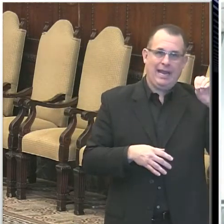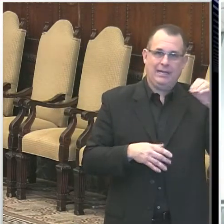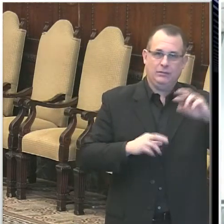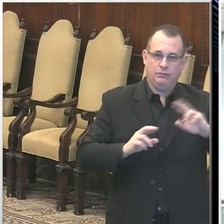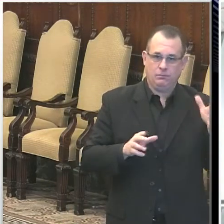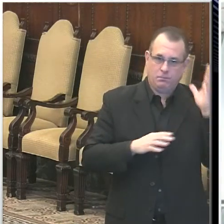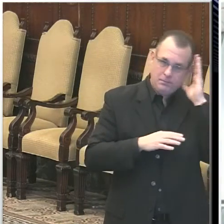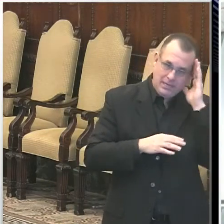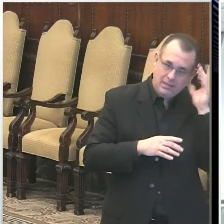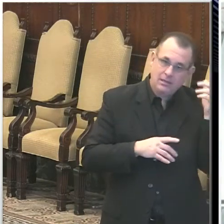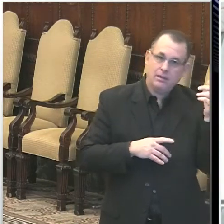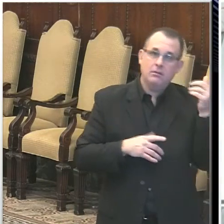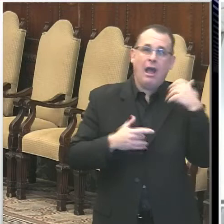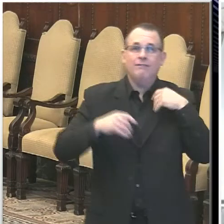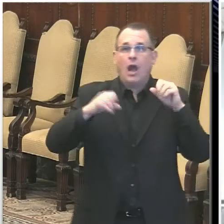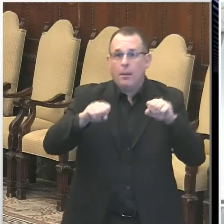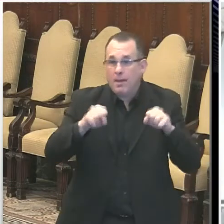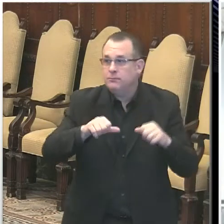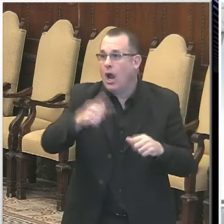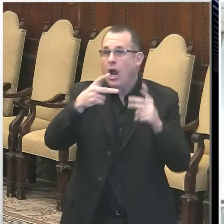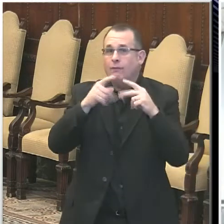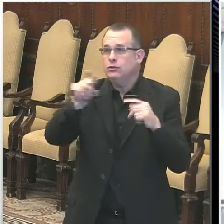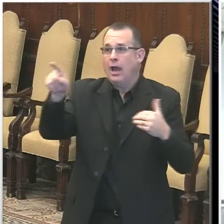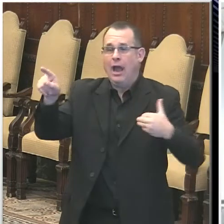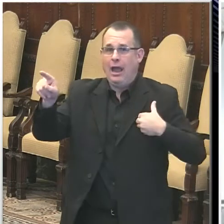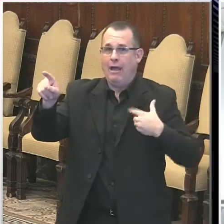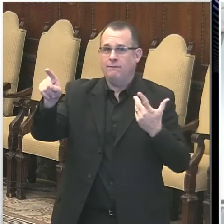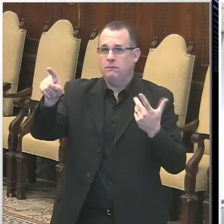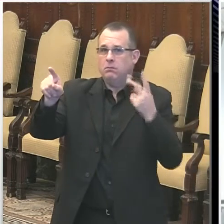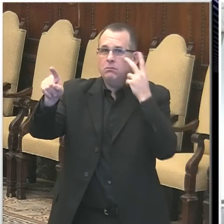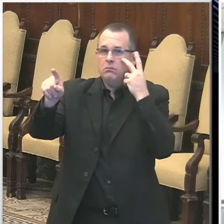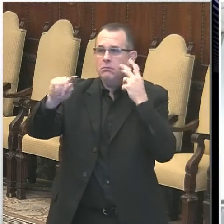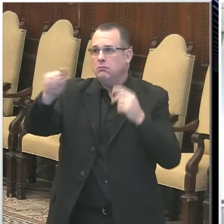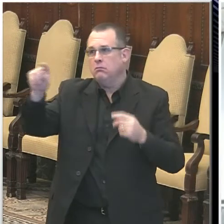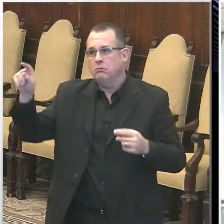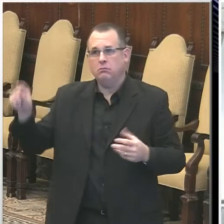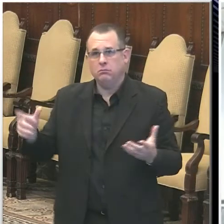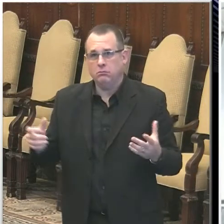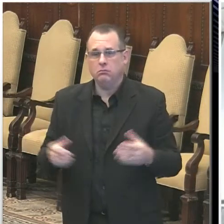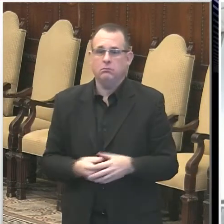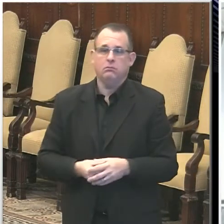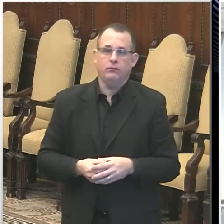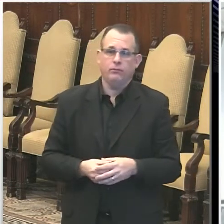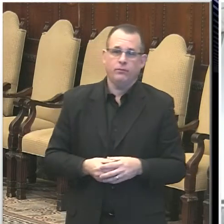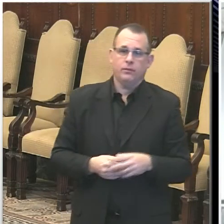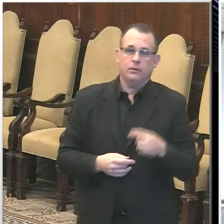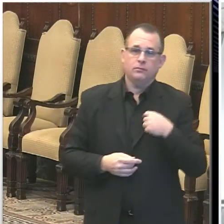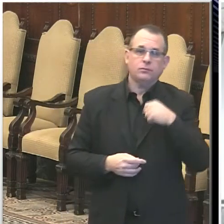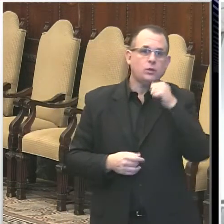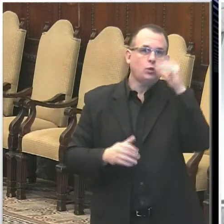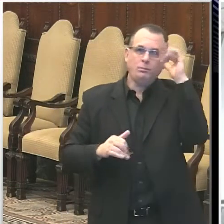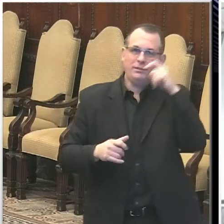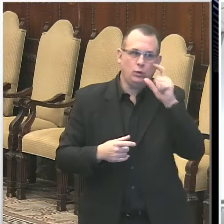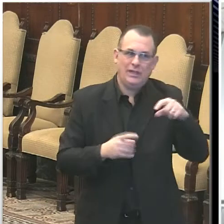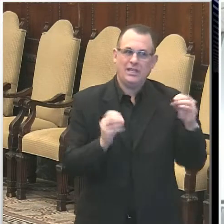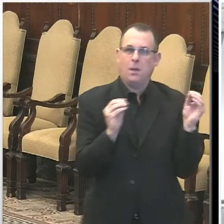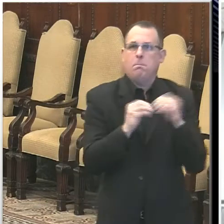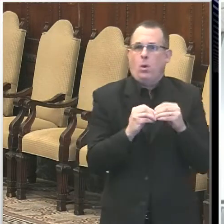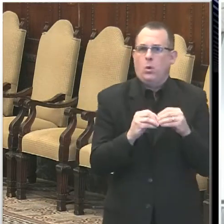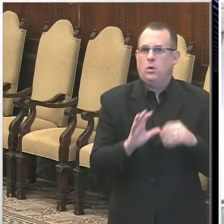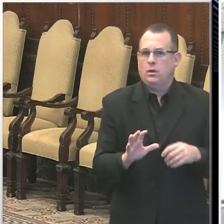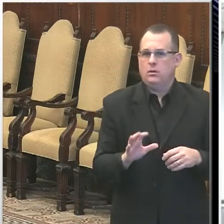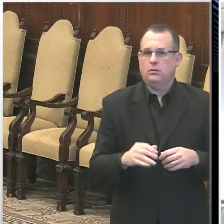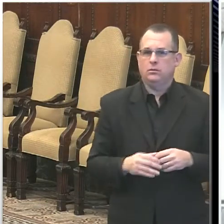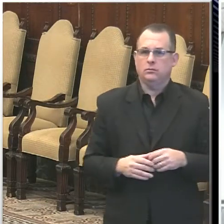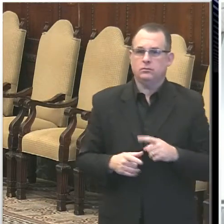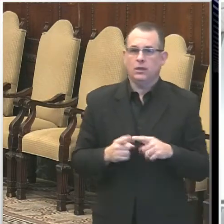should that site get complete to become full. We don't expect that to happen right now, but I think our job is to make sure that